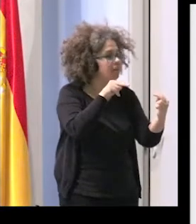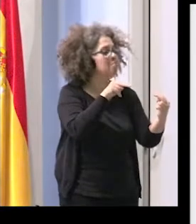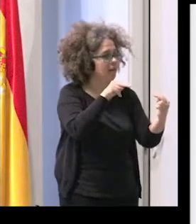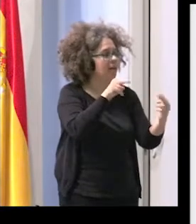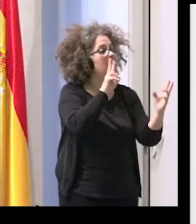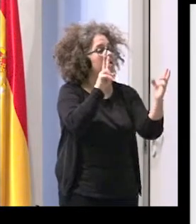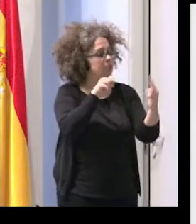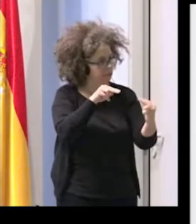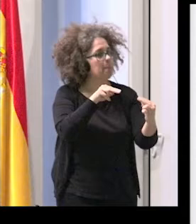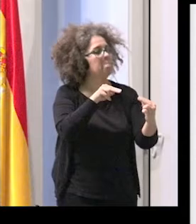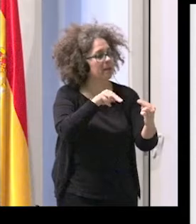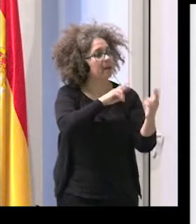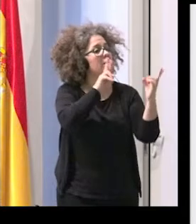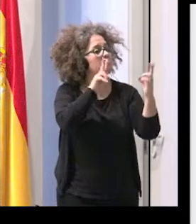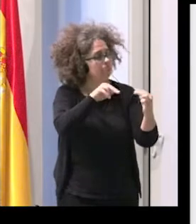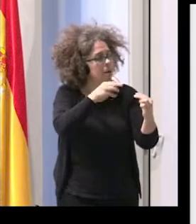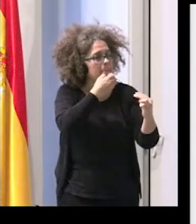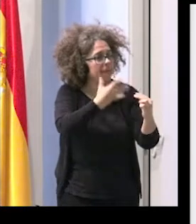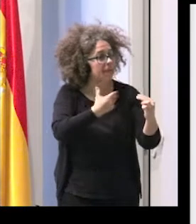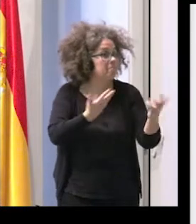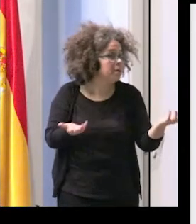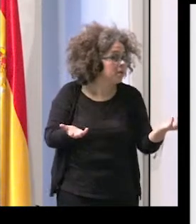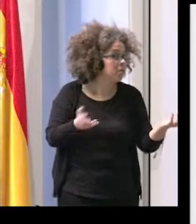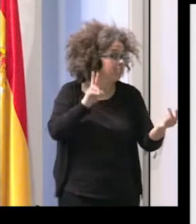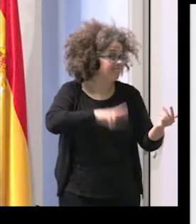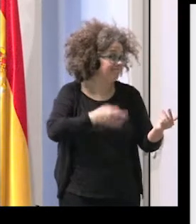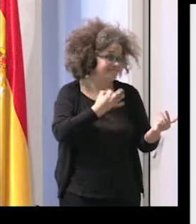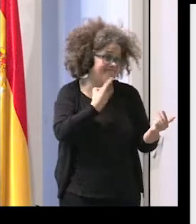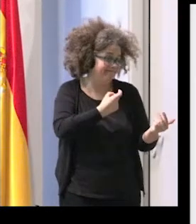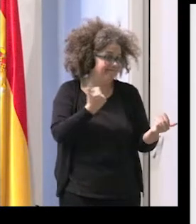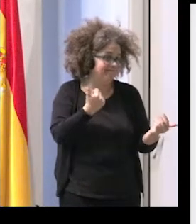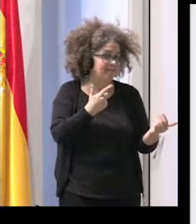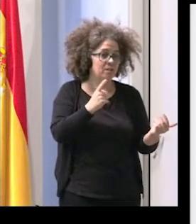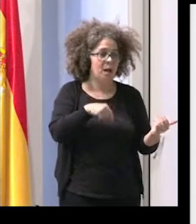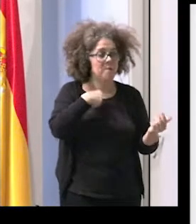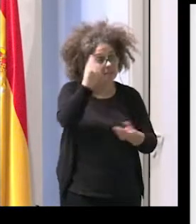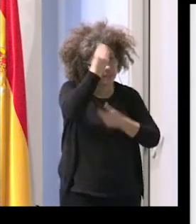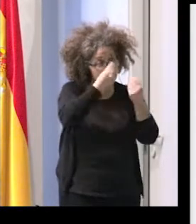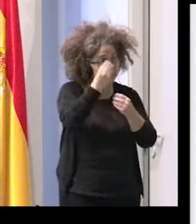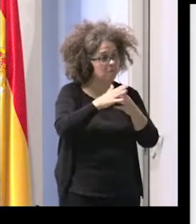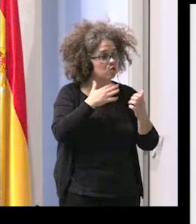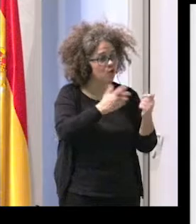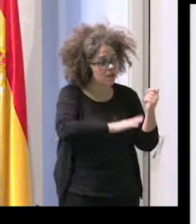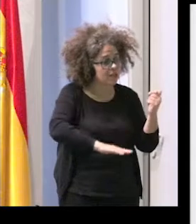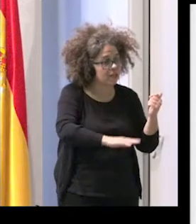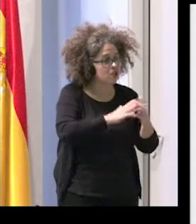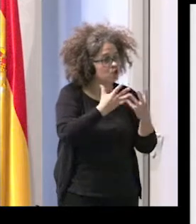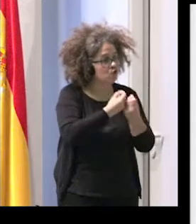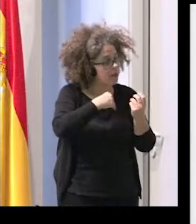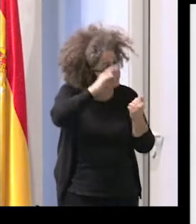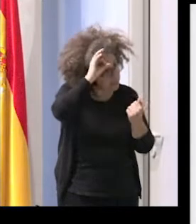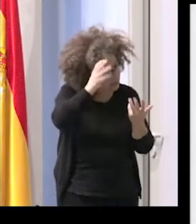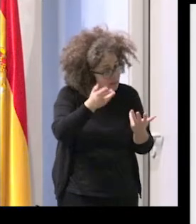think about what children with unilateral cochlear implants can do with those implants in a very